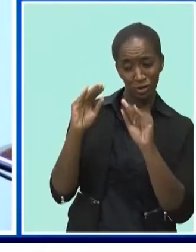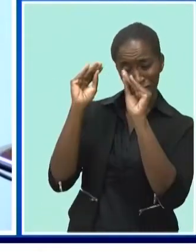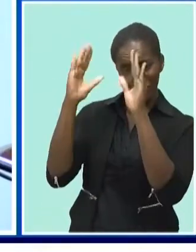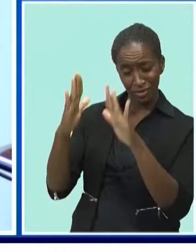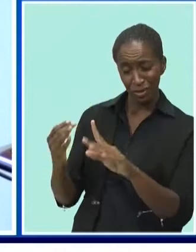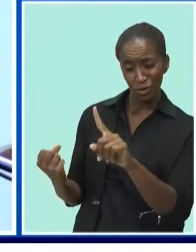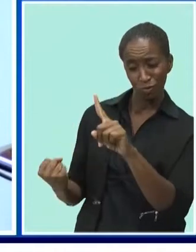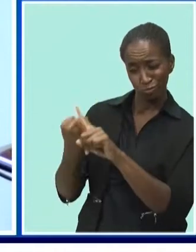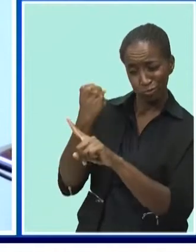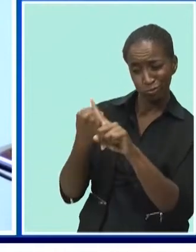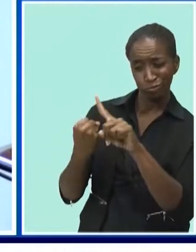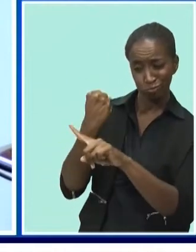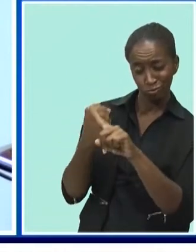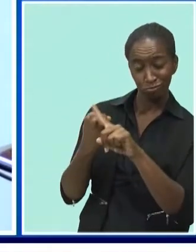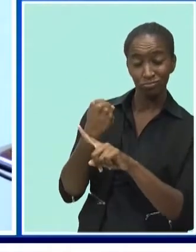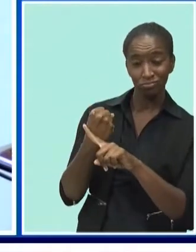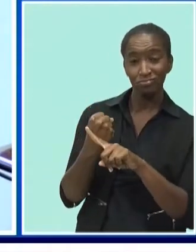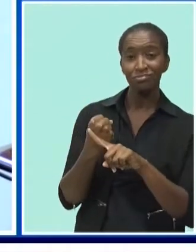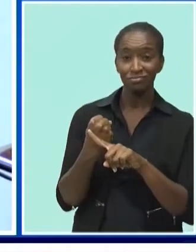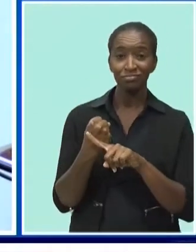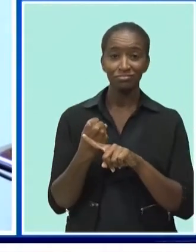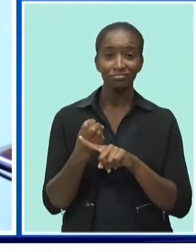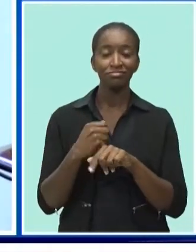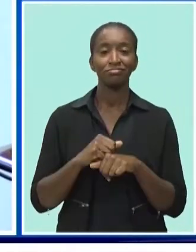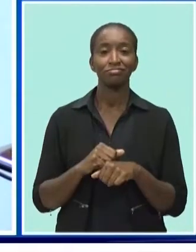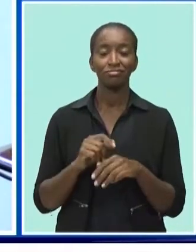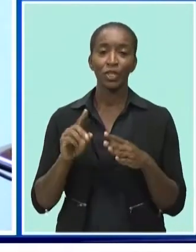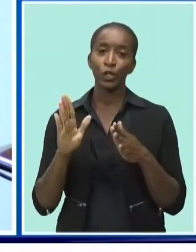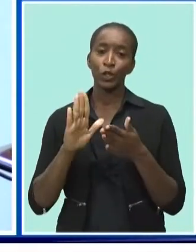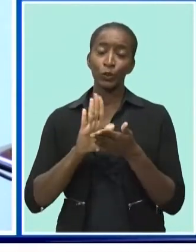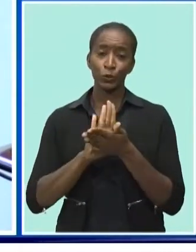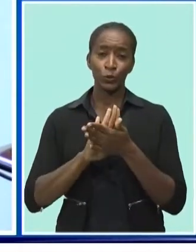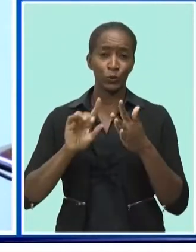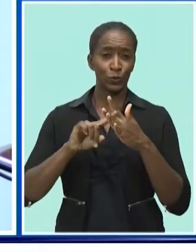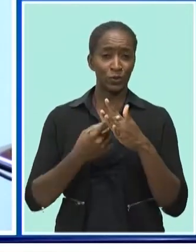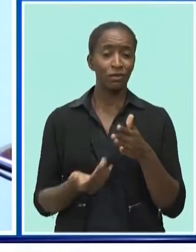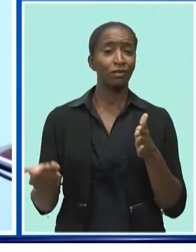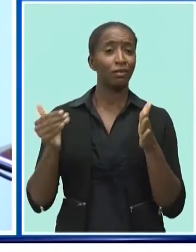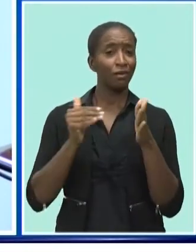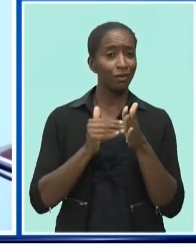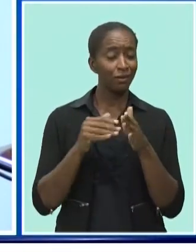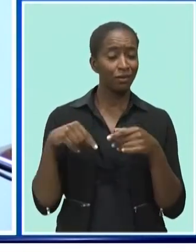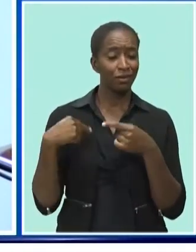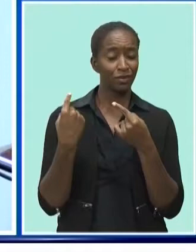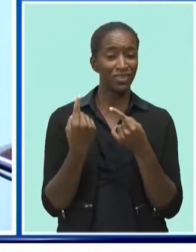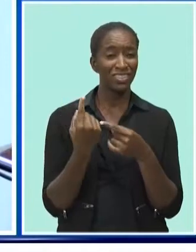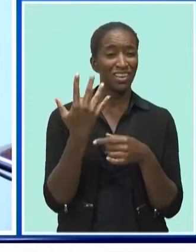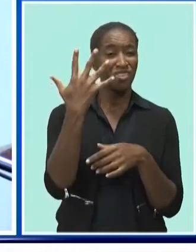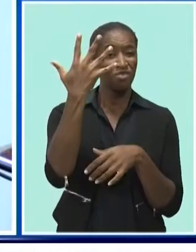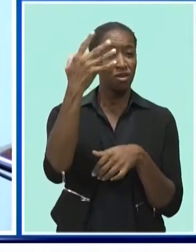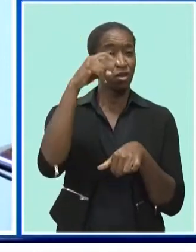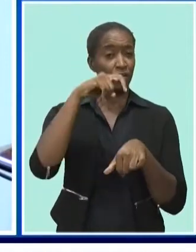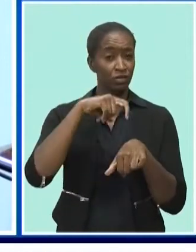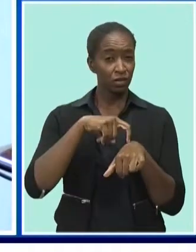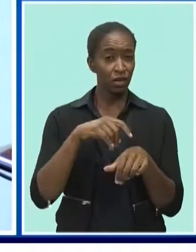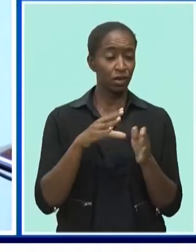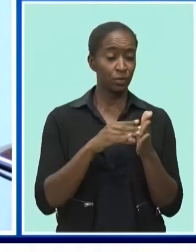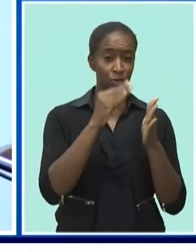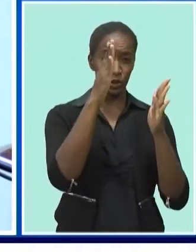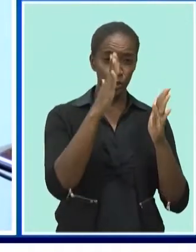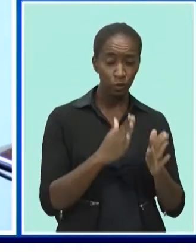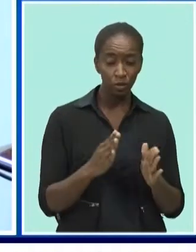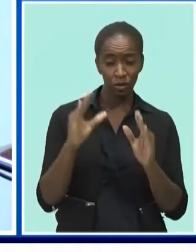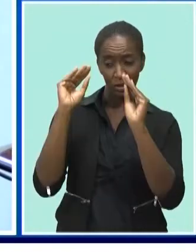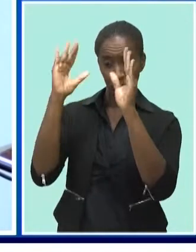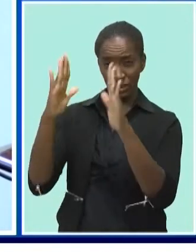of student on teacher violence against our members. And we are here today to say